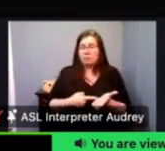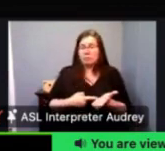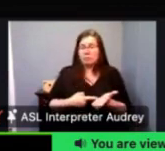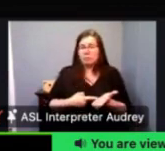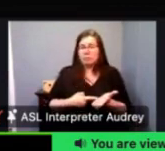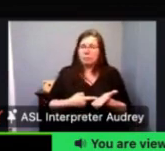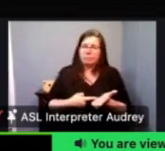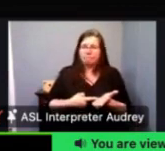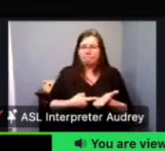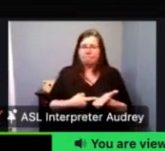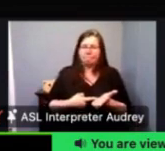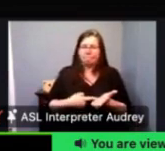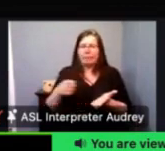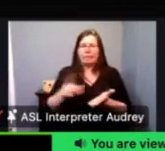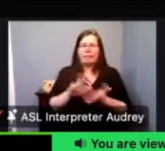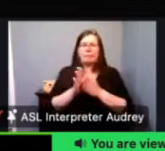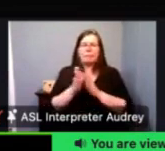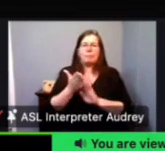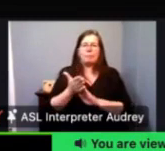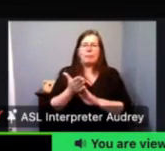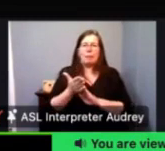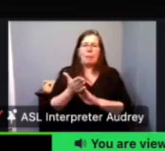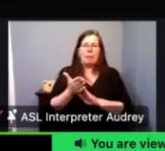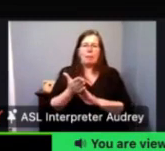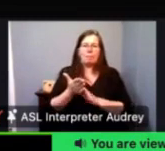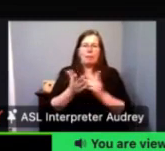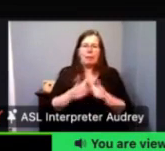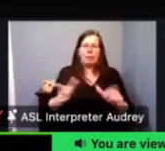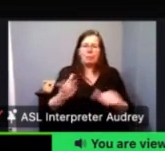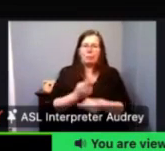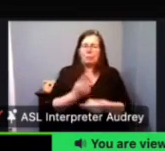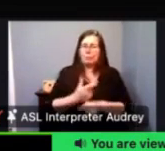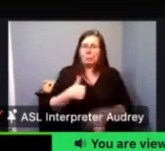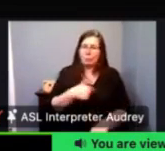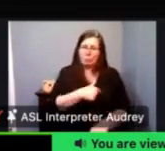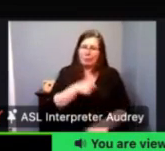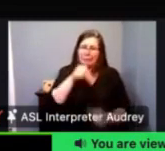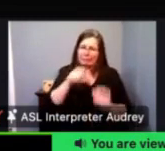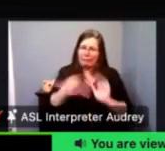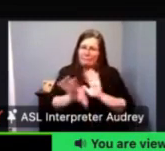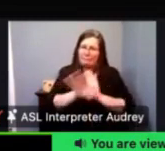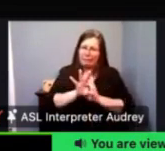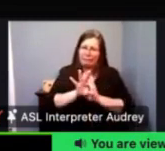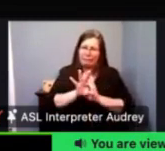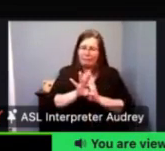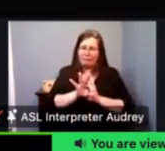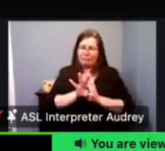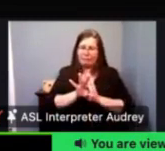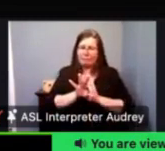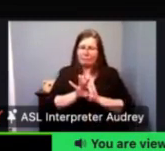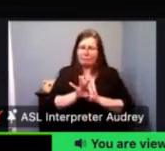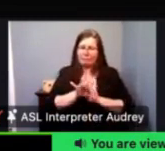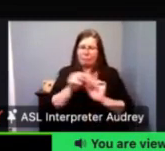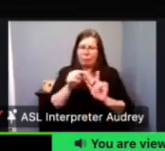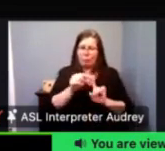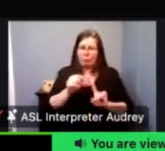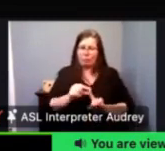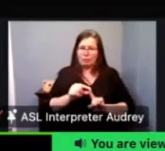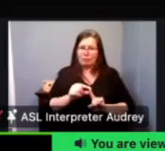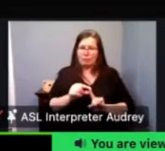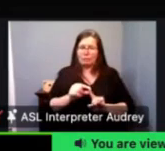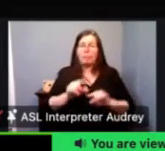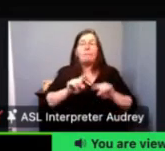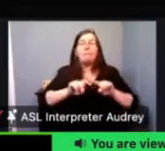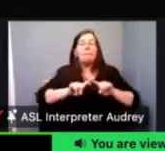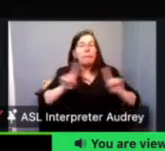this is written into things that we would not choose normally to have the words, these words used.